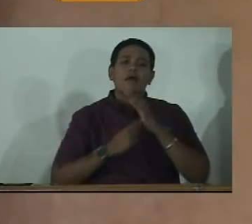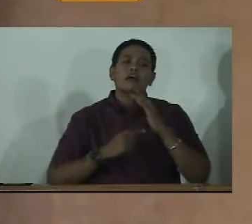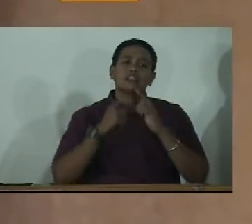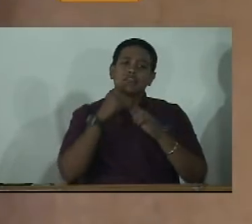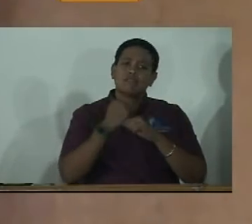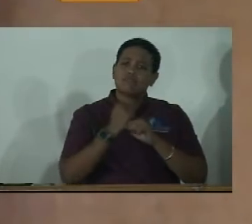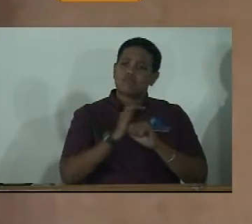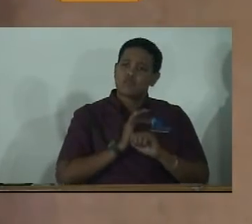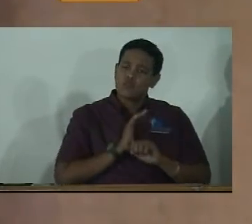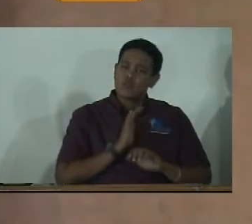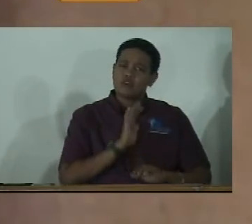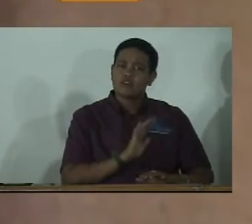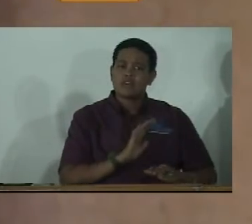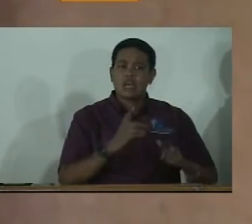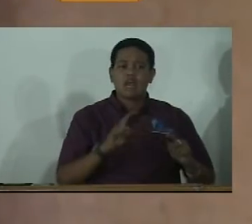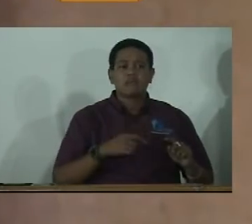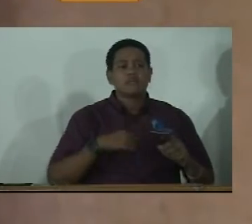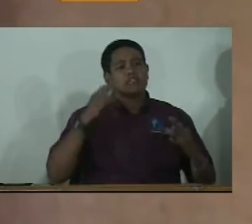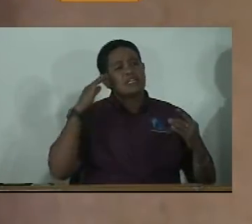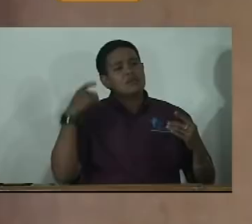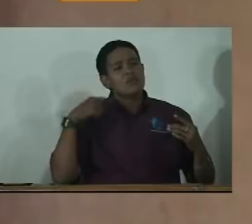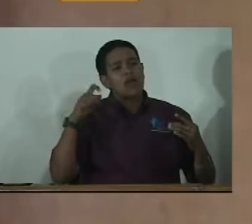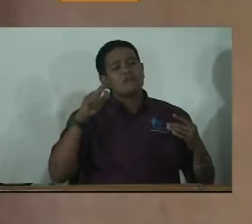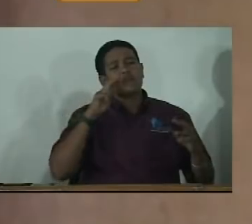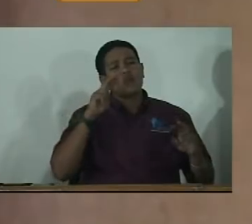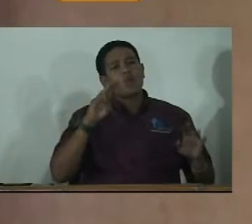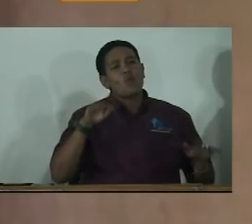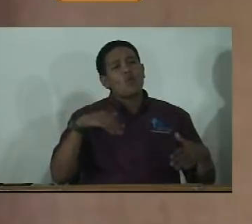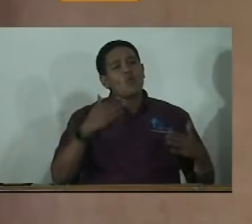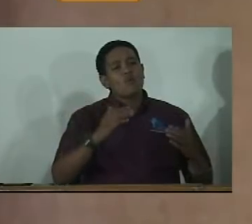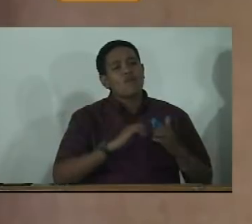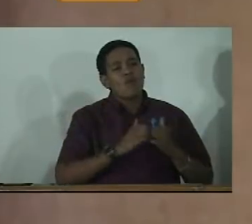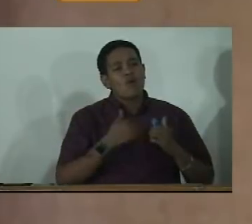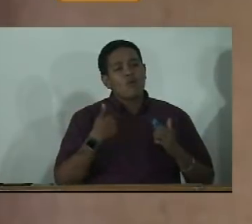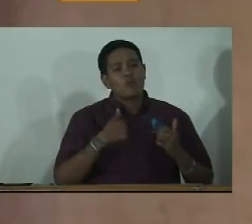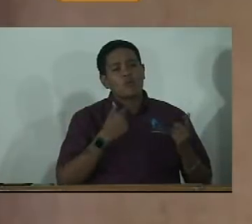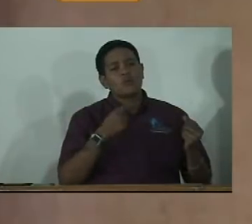well. So I think we have to relook at how we do